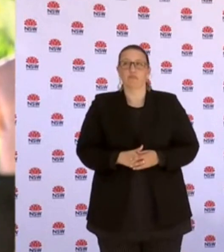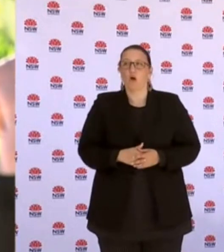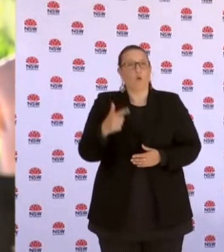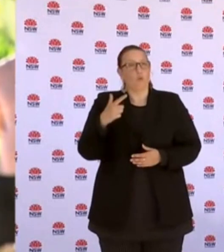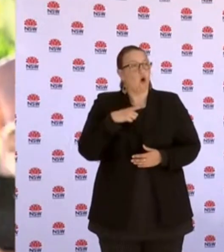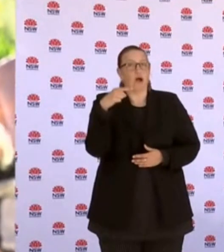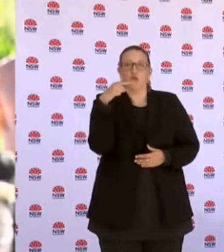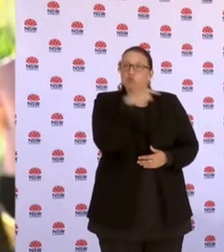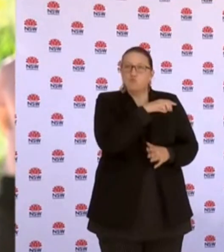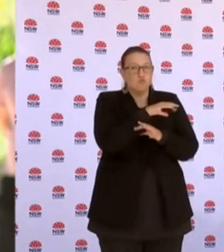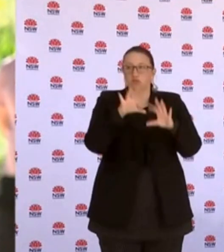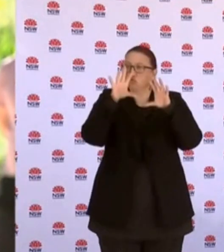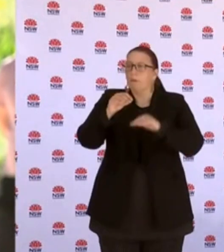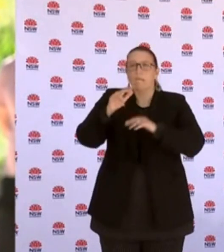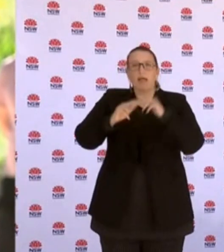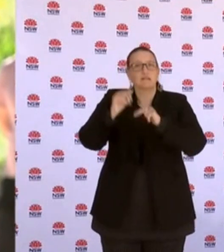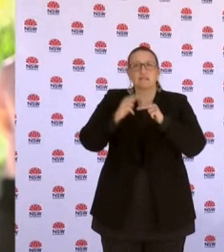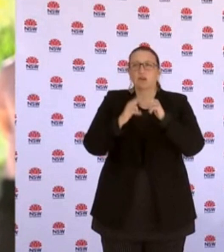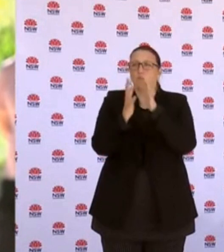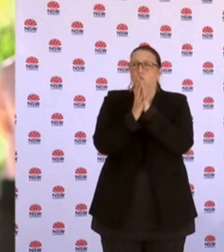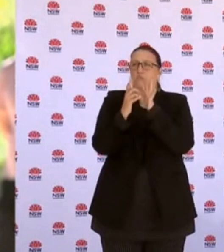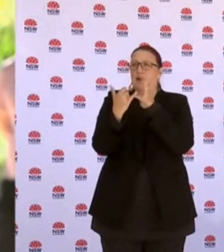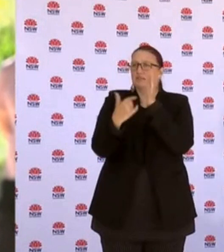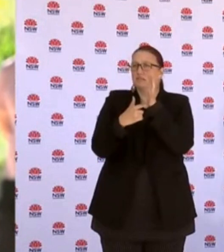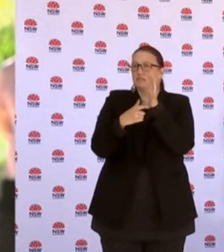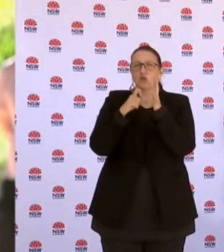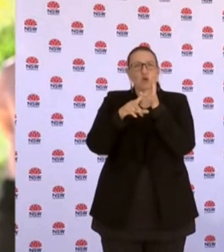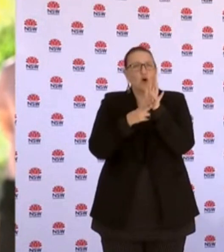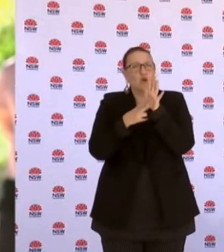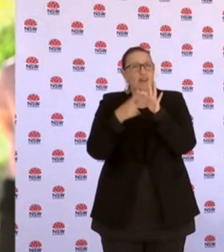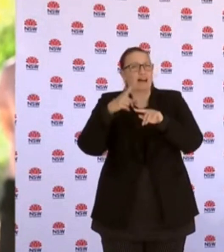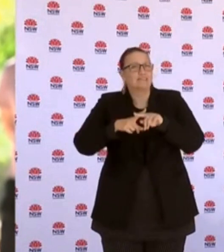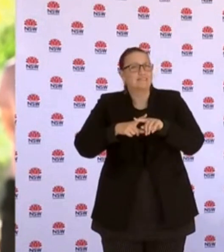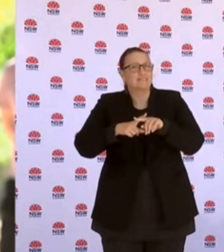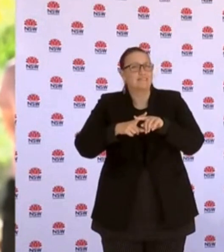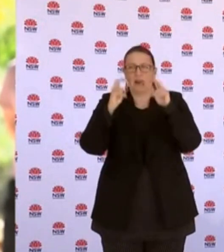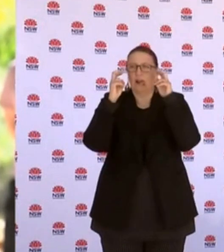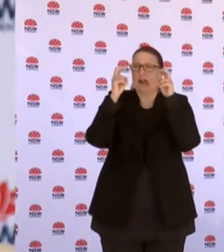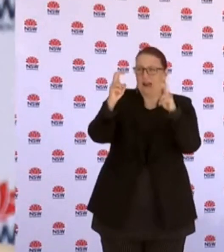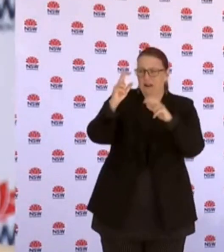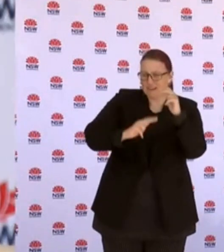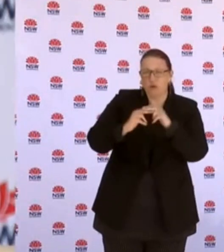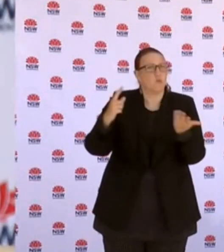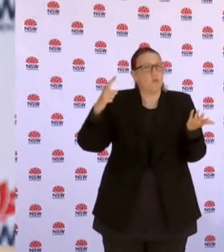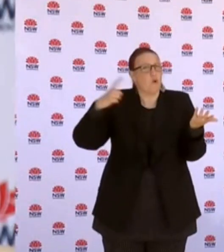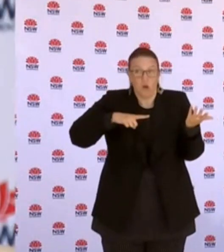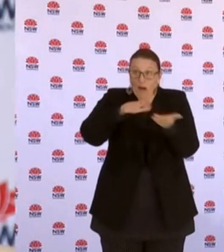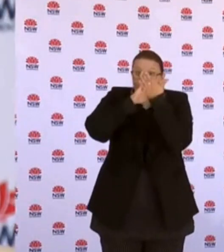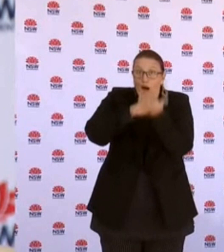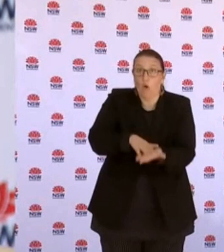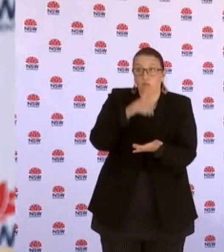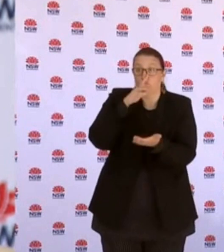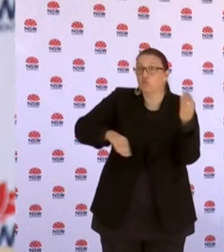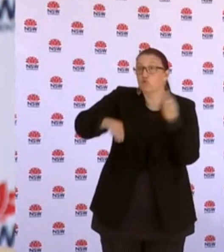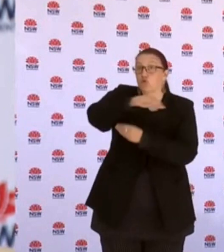some of your own infrastructure projects, WestConnex, light rail? This is all in the name of halting mobility around this city. Can I say the following